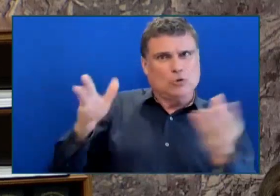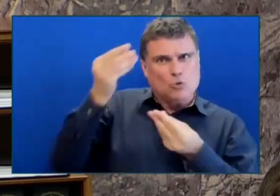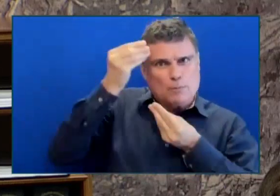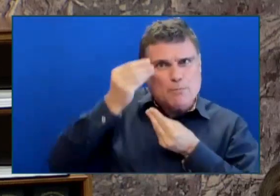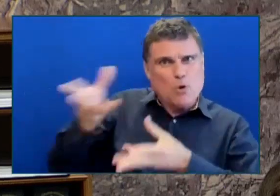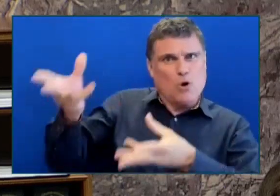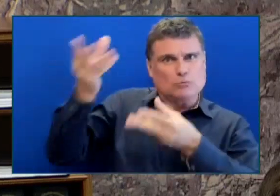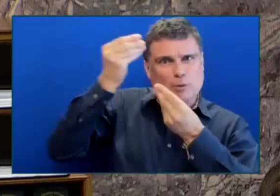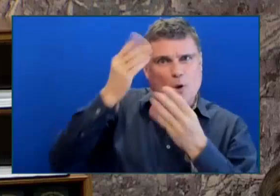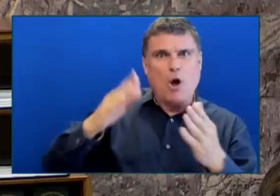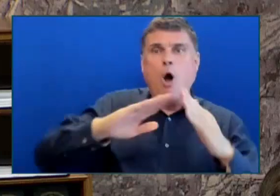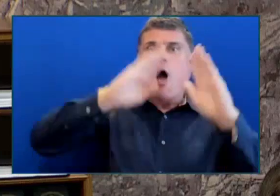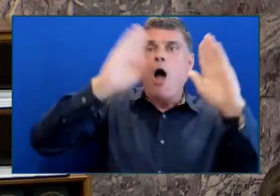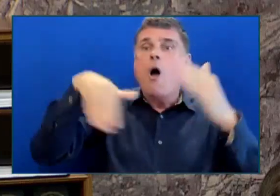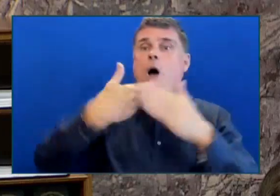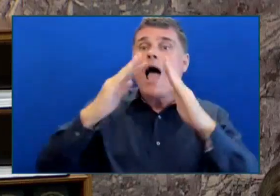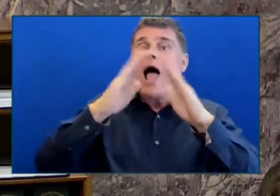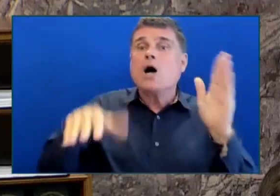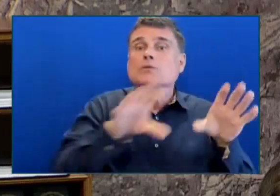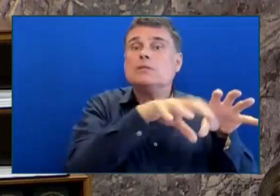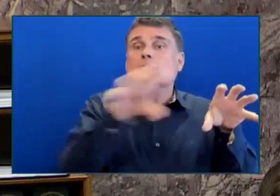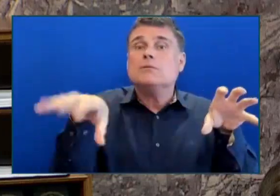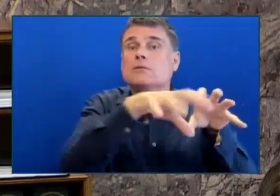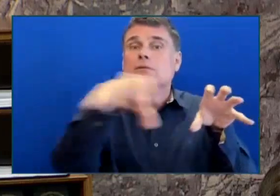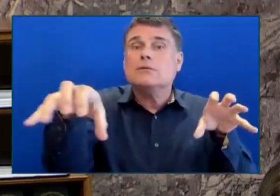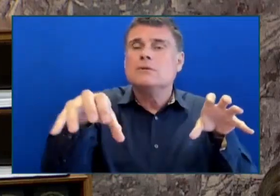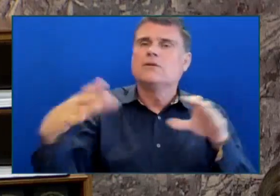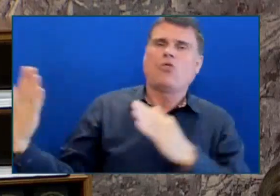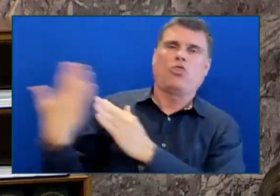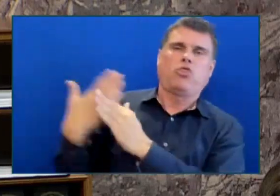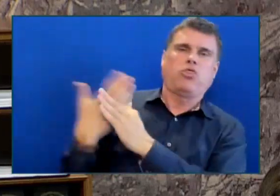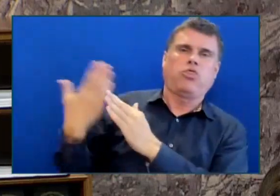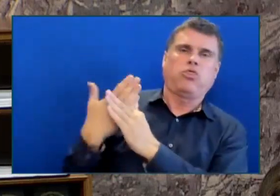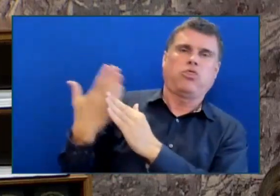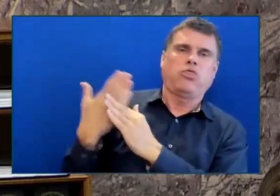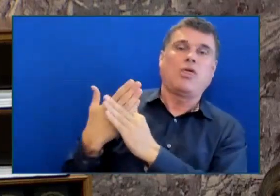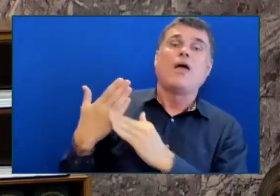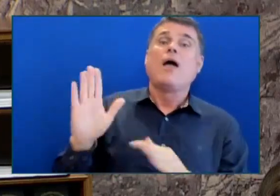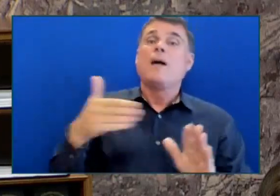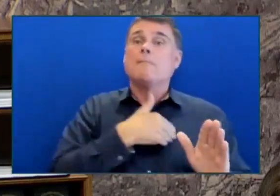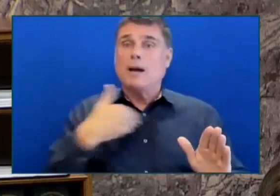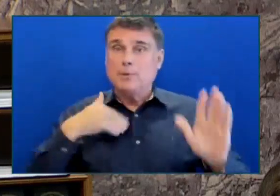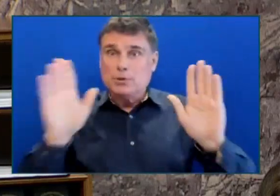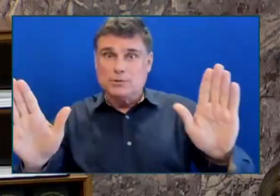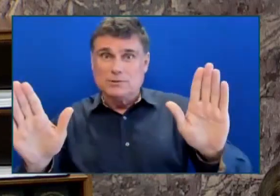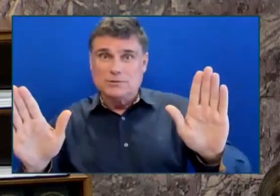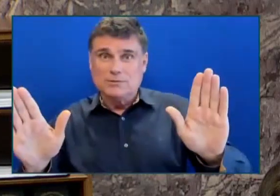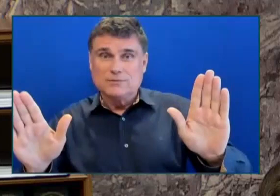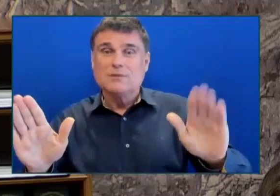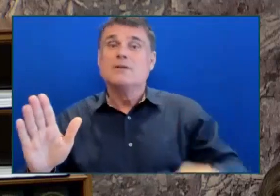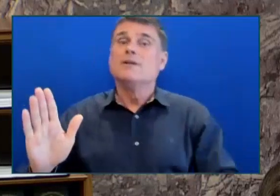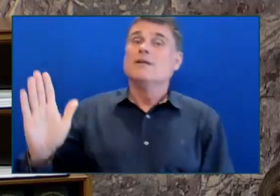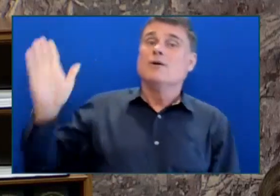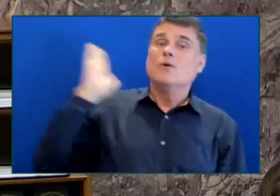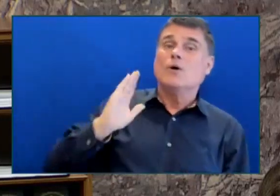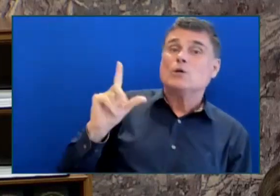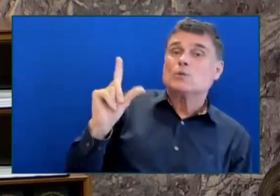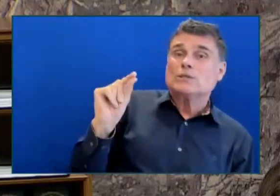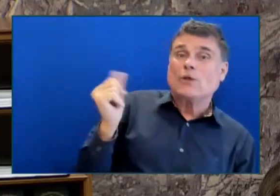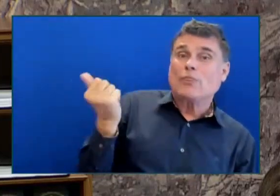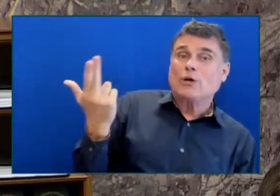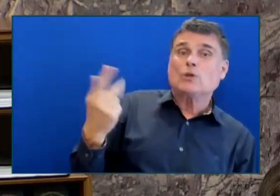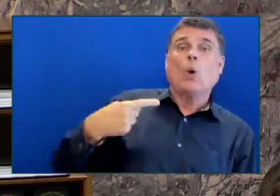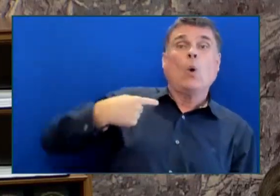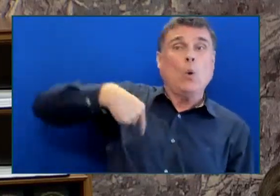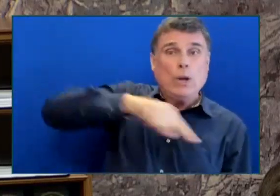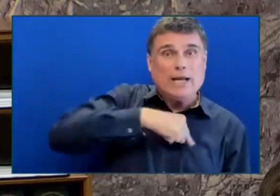part. Members. The members may recall that in 2013, we did a review of the Portland Hotel Society. And it turned out the former NDP MLA, Jenny